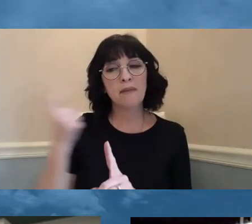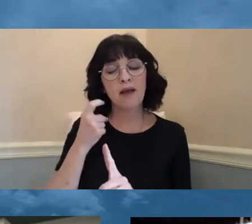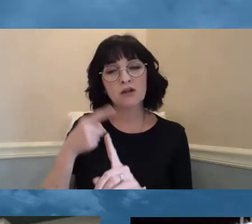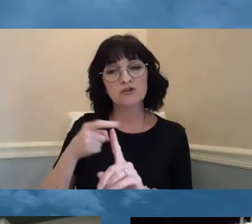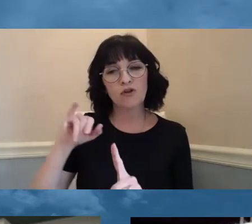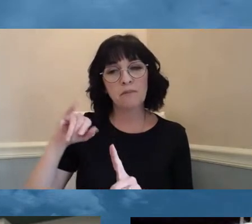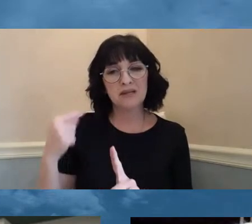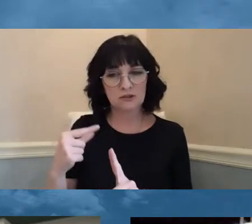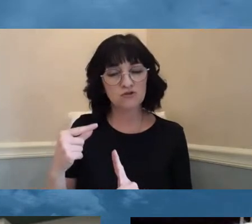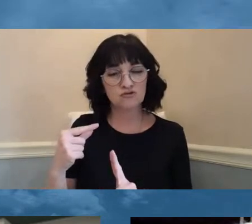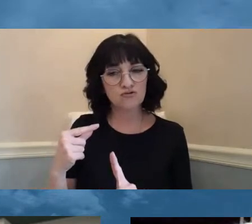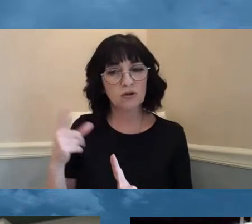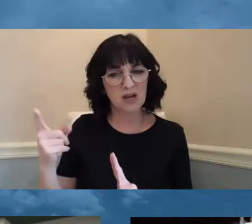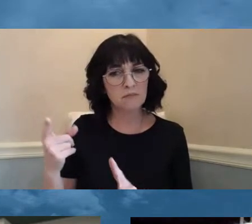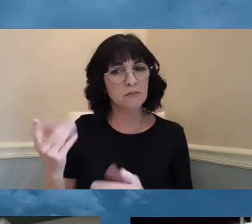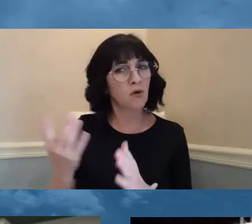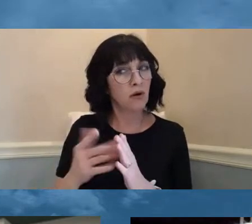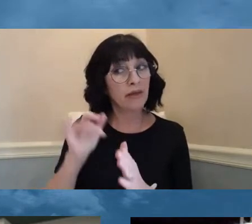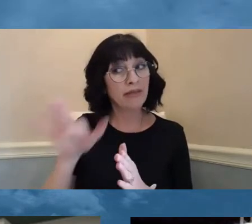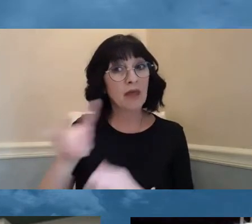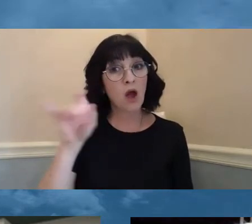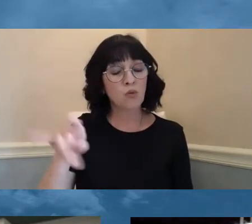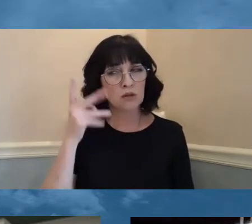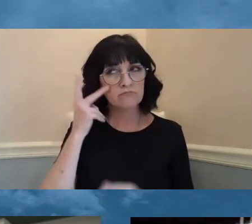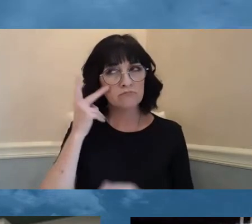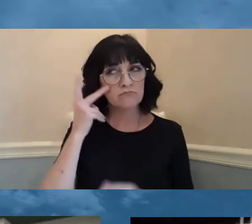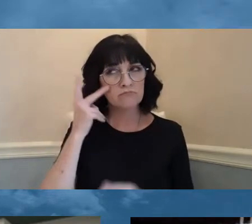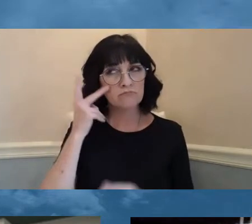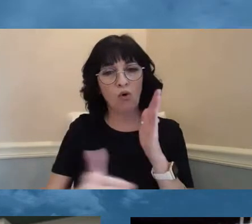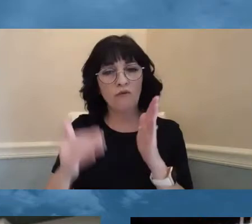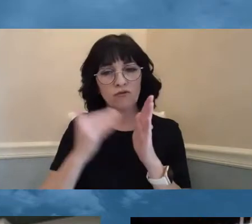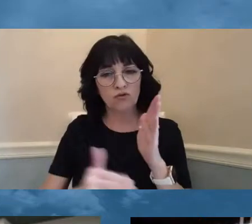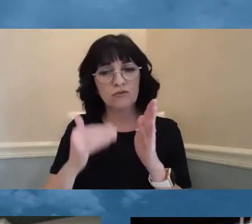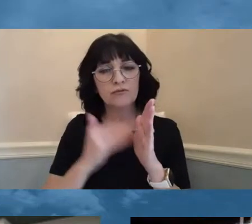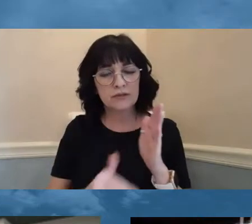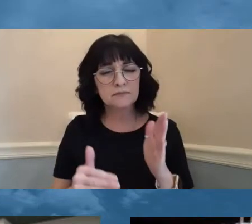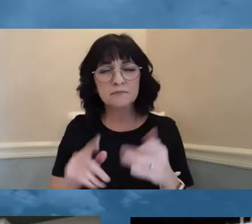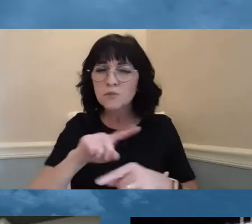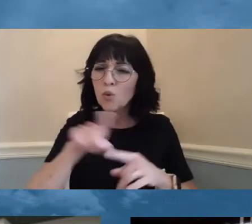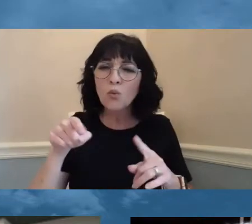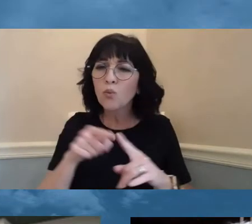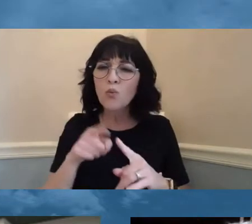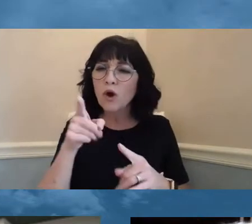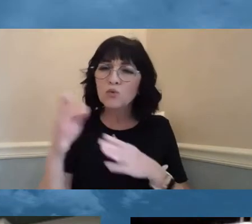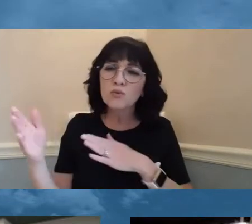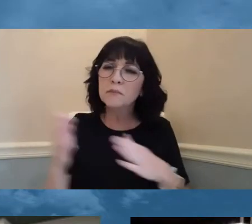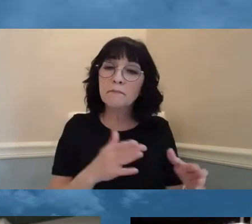indoor capacity at restaurants and generally for indoor events be increased?